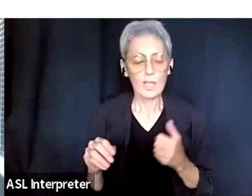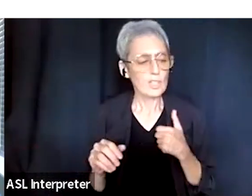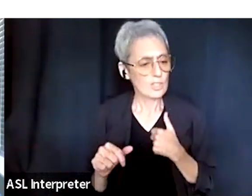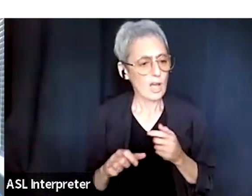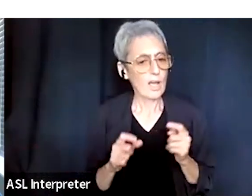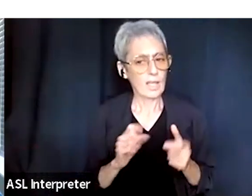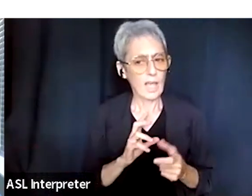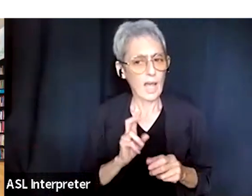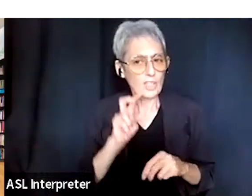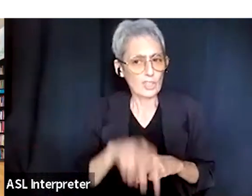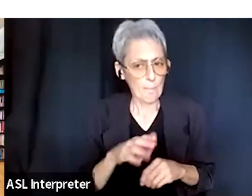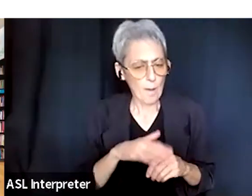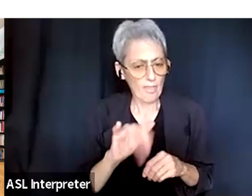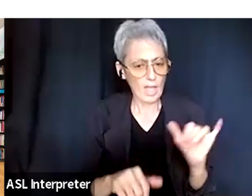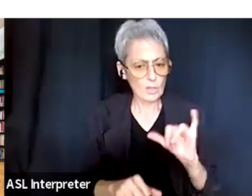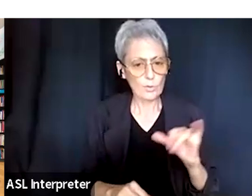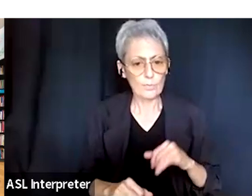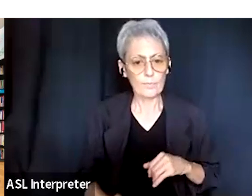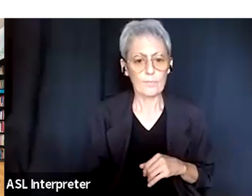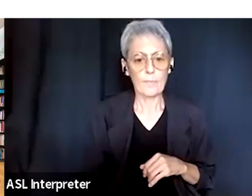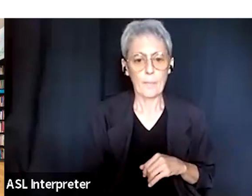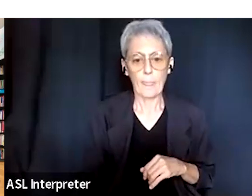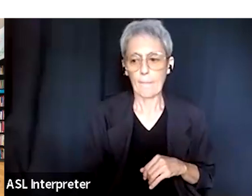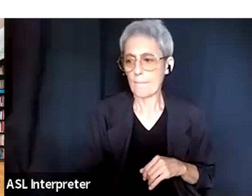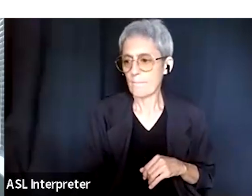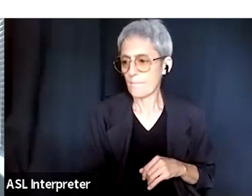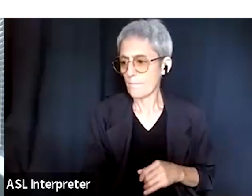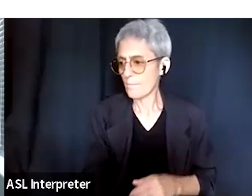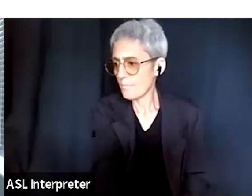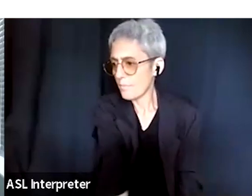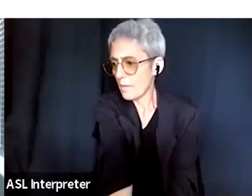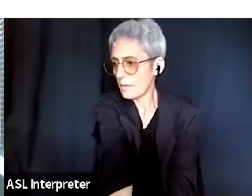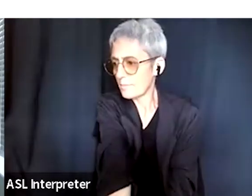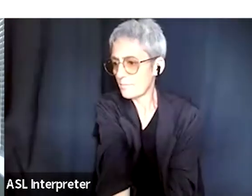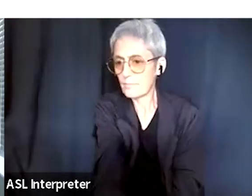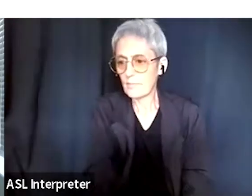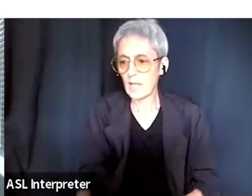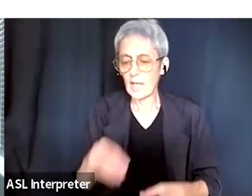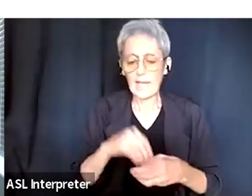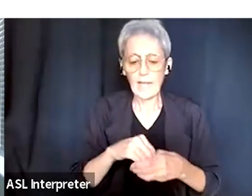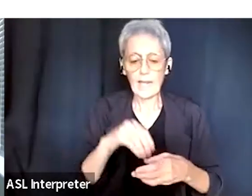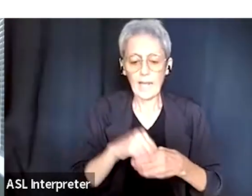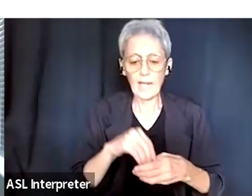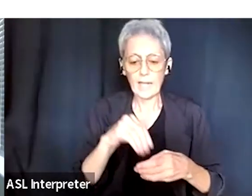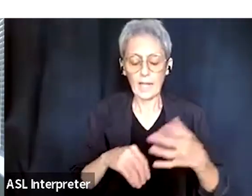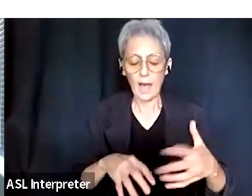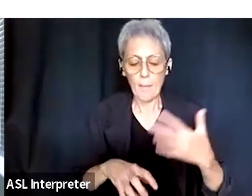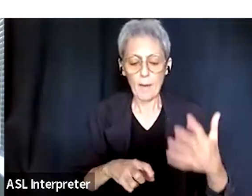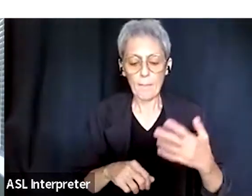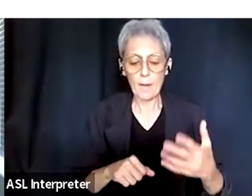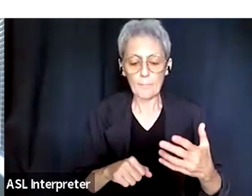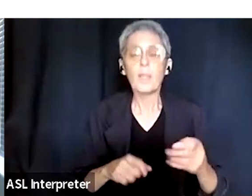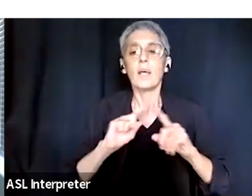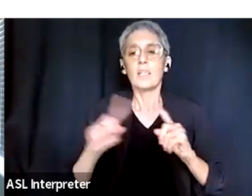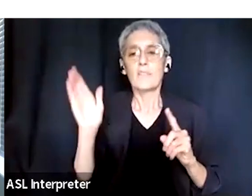as well. I mean, it reminds me that we've been we've been doing various